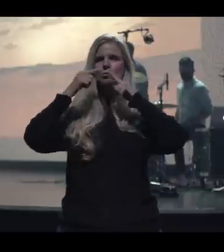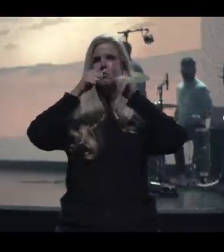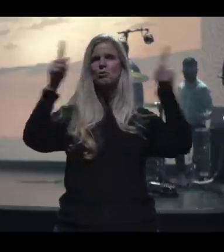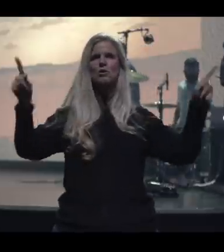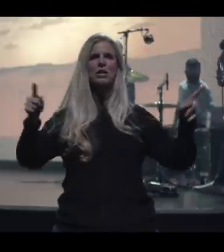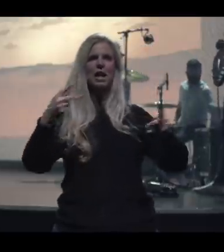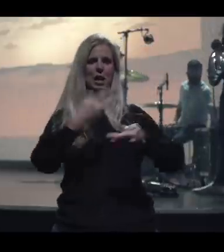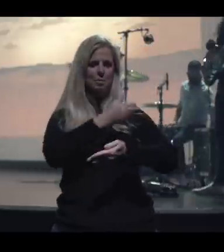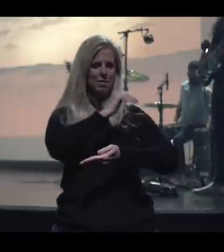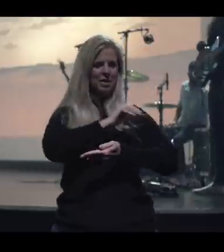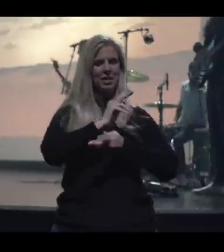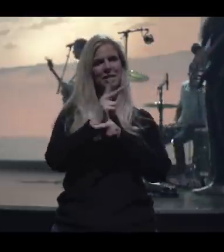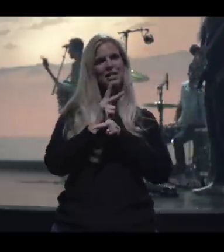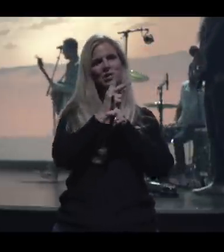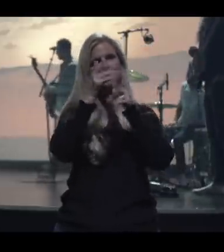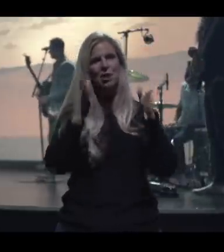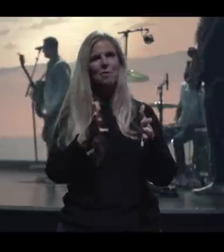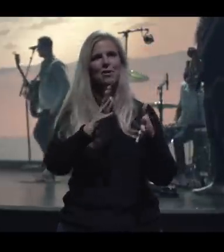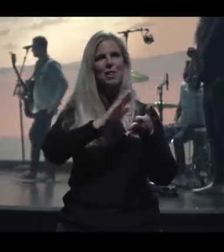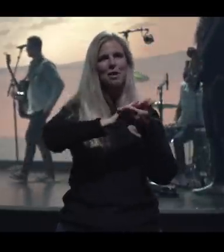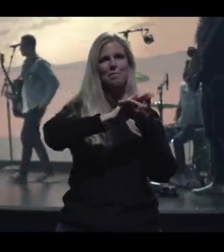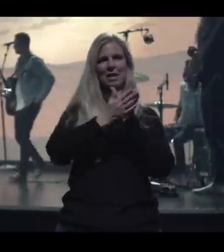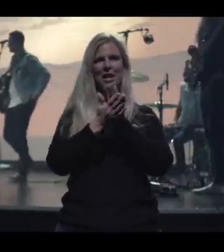shepherd who became a lamb.